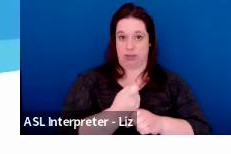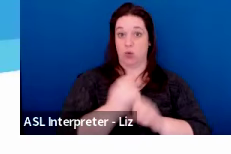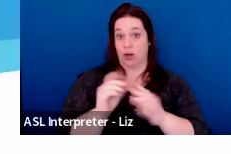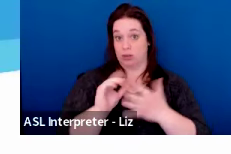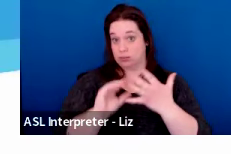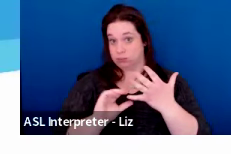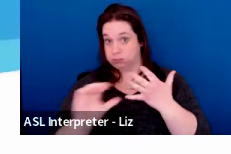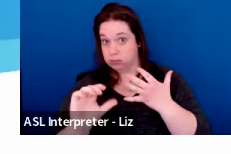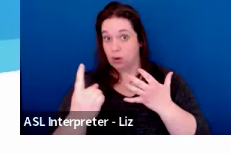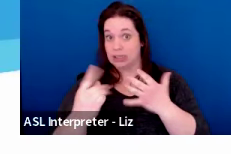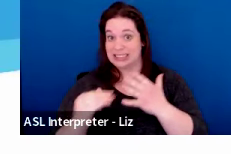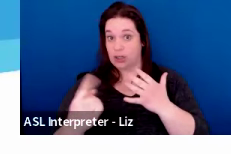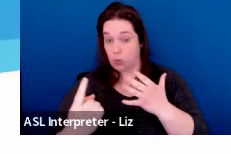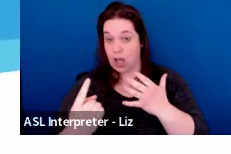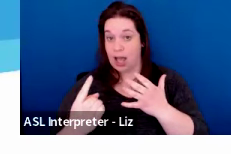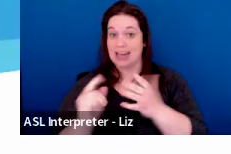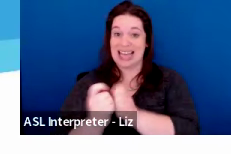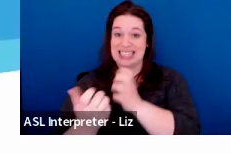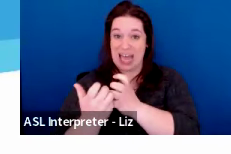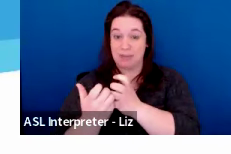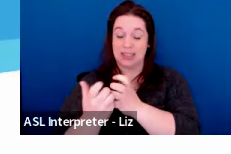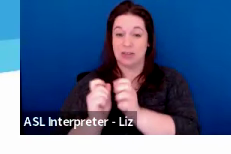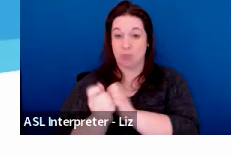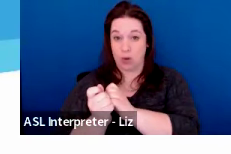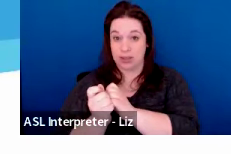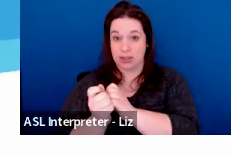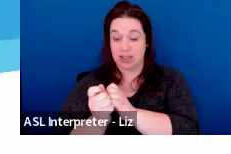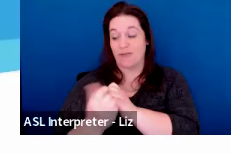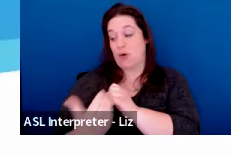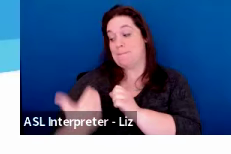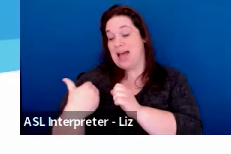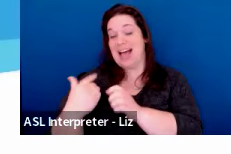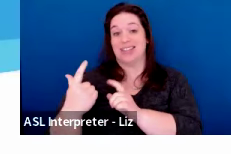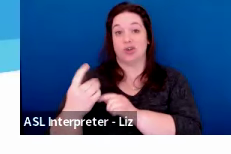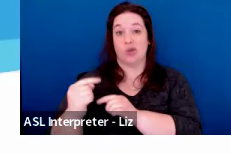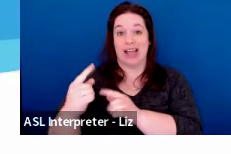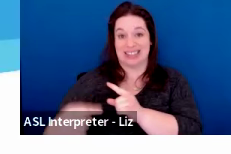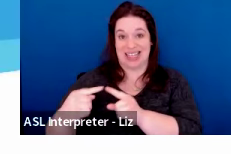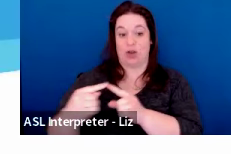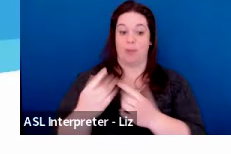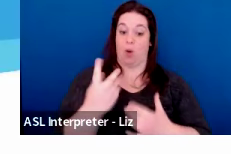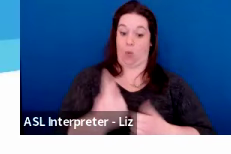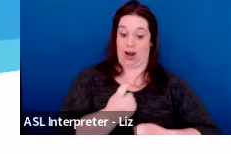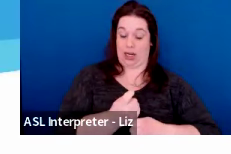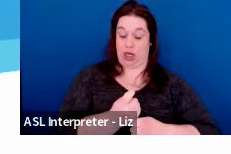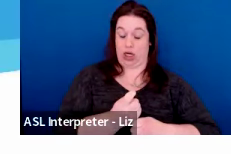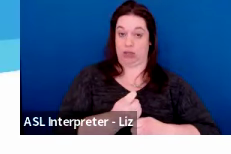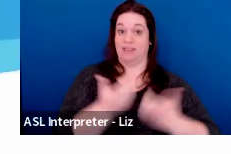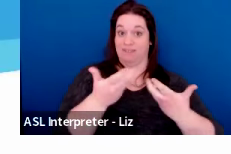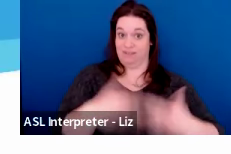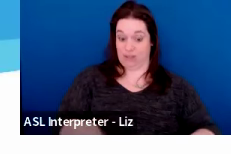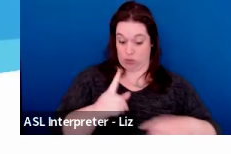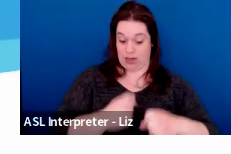adaptive sports, the past grant cycle, you must wait a year. After that grant is completed, you'll receive a notification from